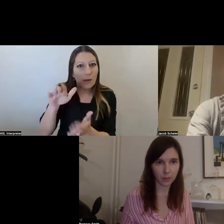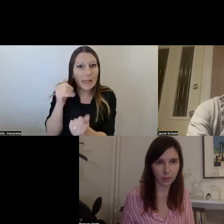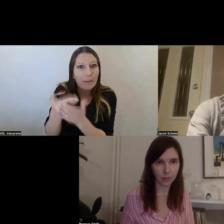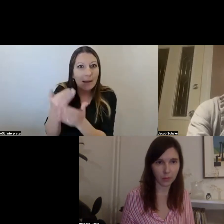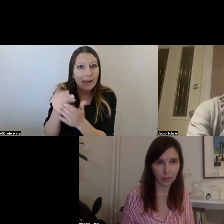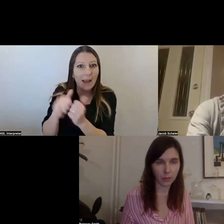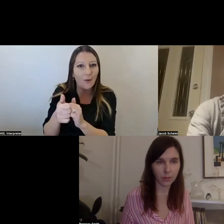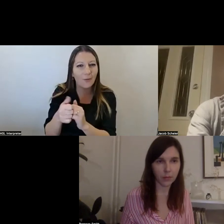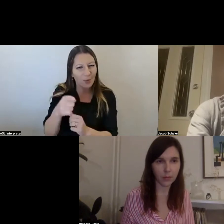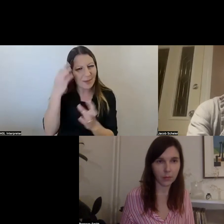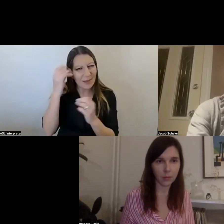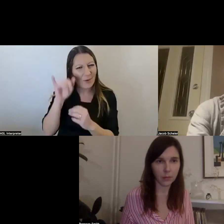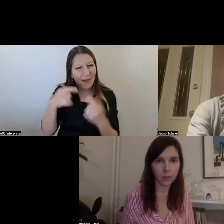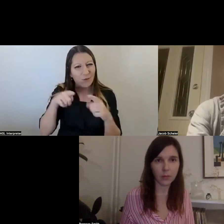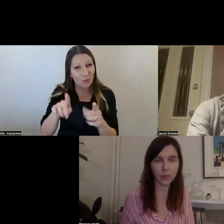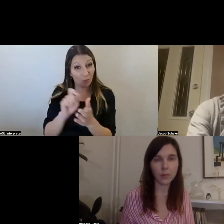is the